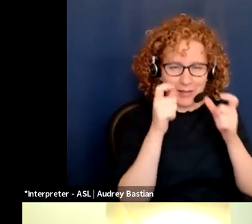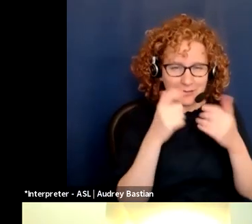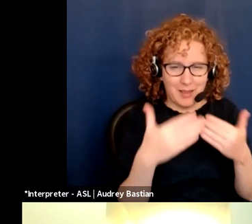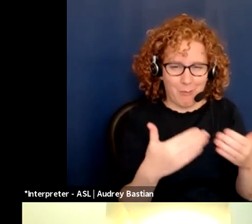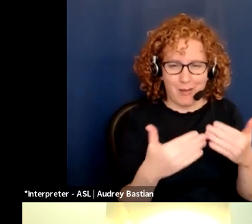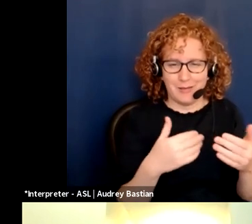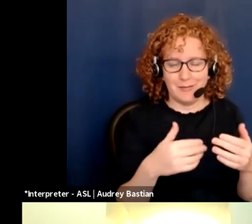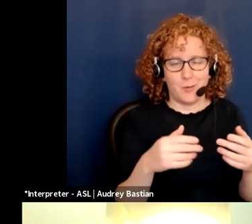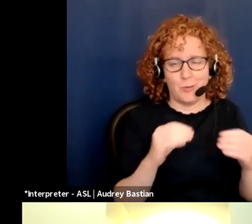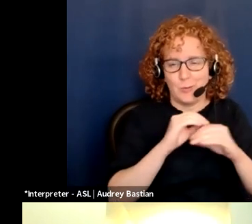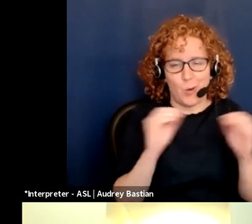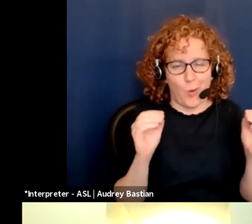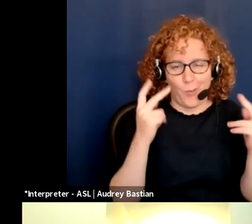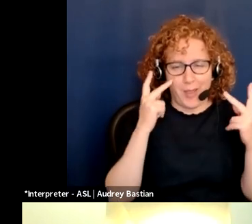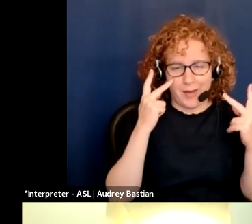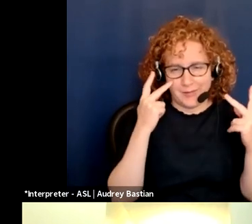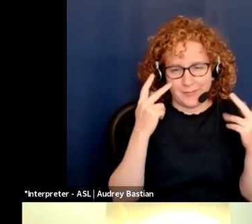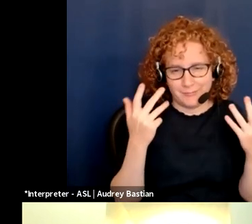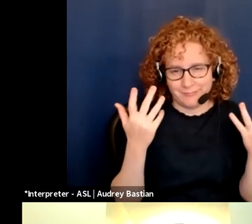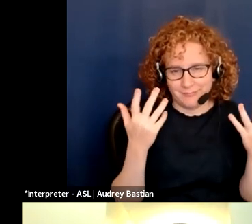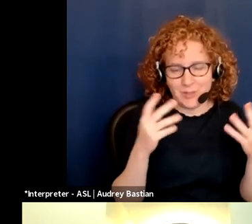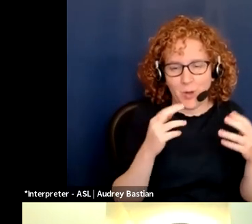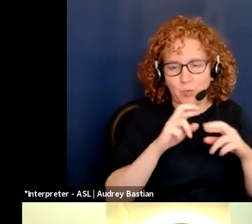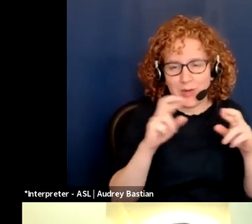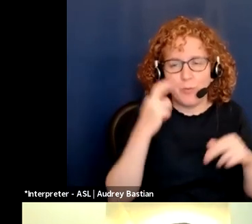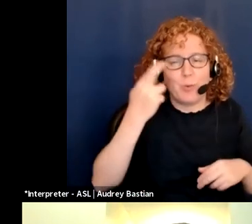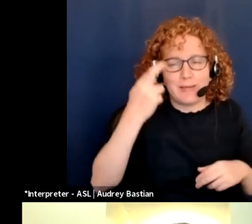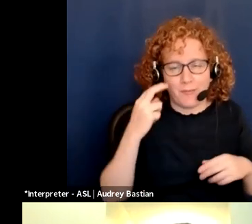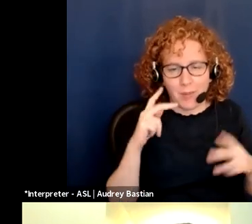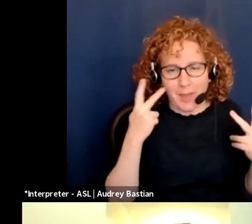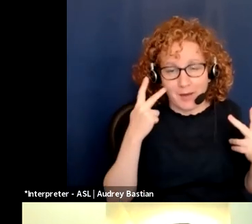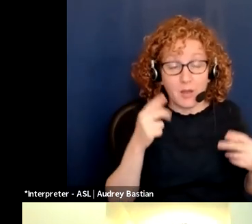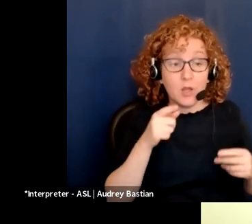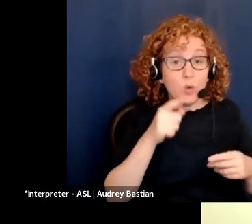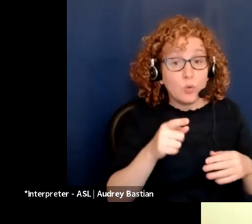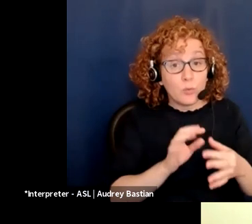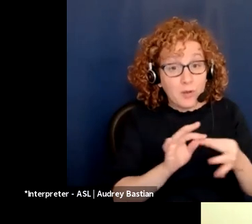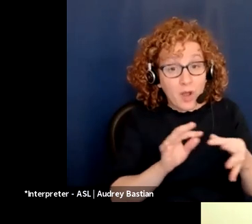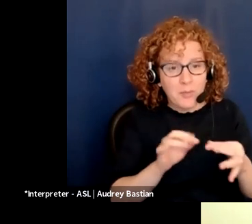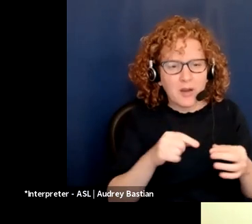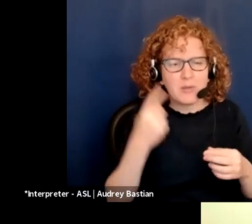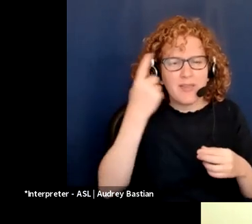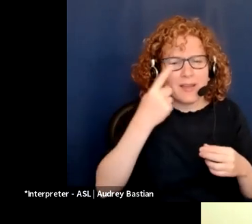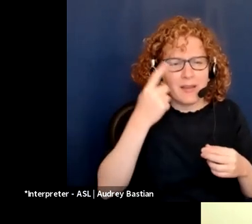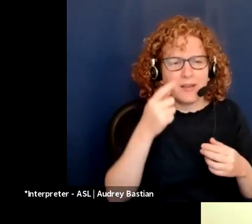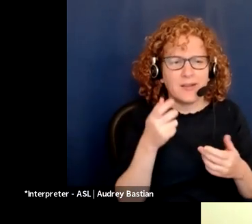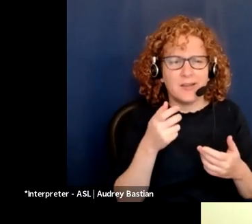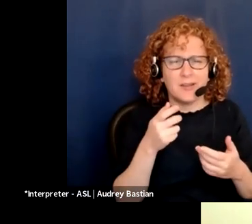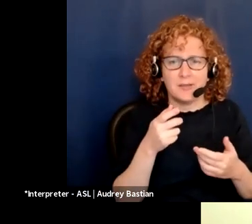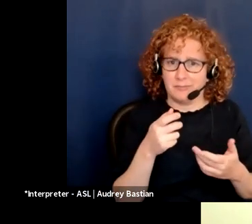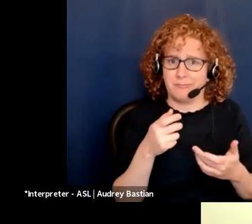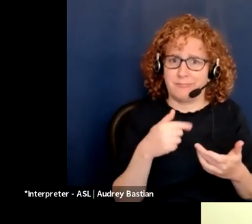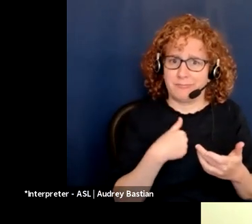panic for nothing. But great. When you made that comment, I was thinking, boy, you and Holden really get along.